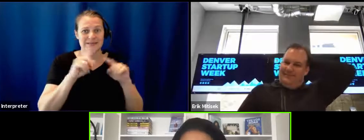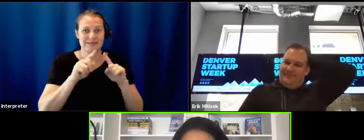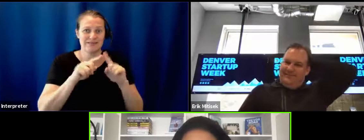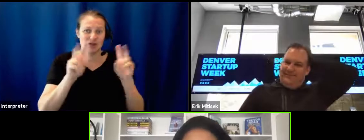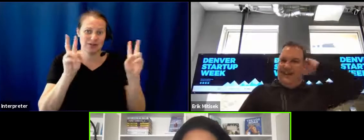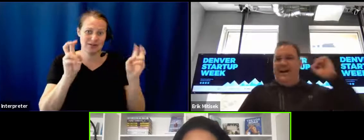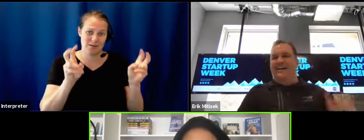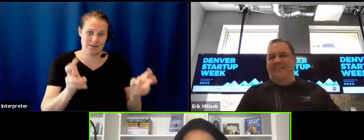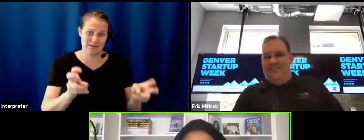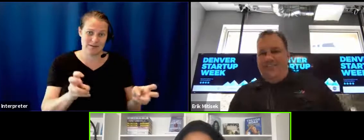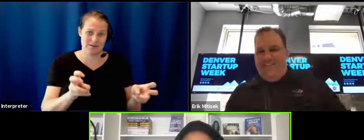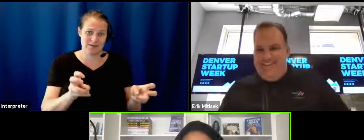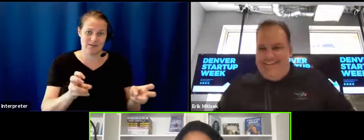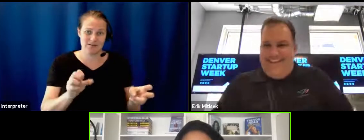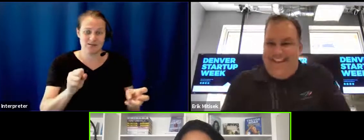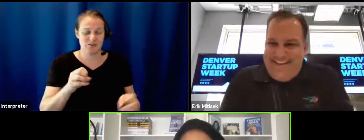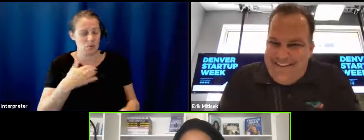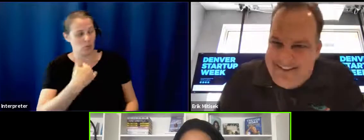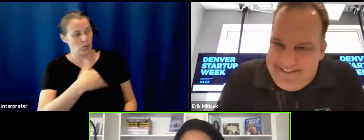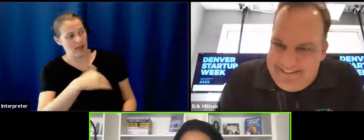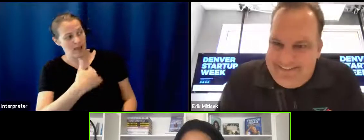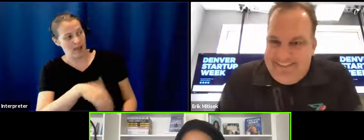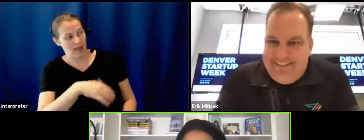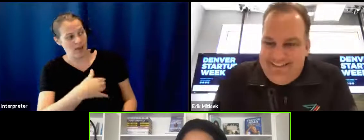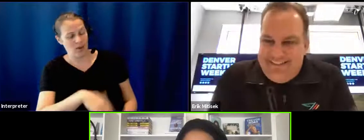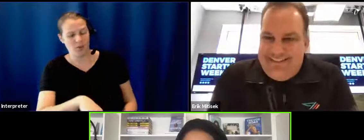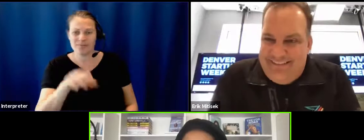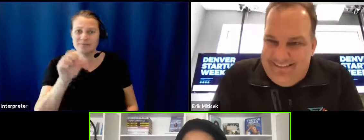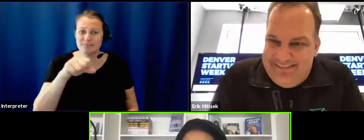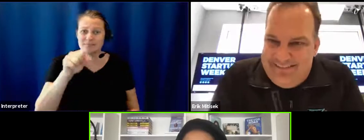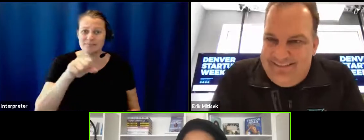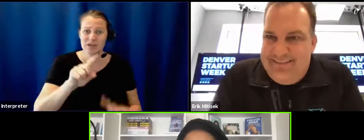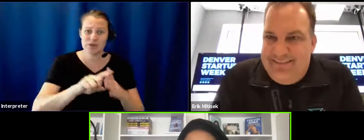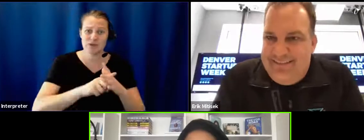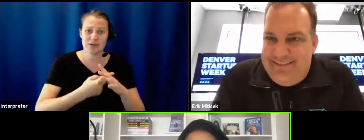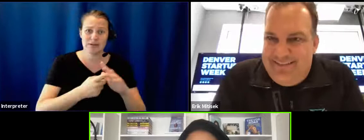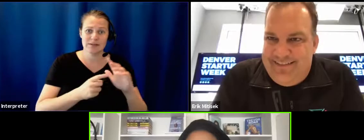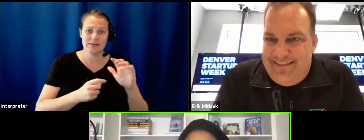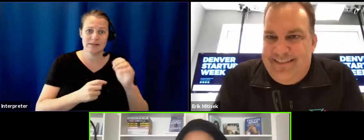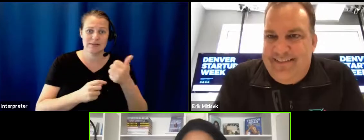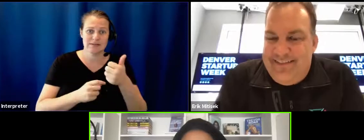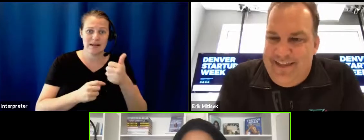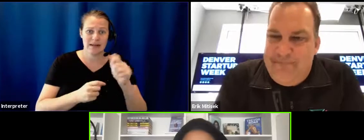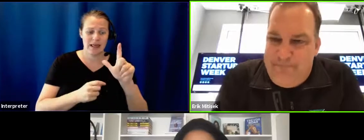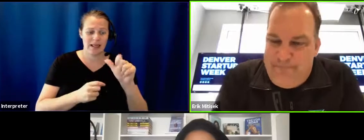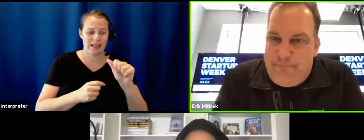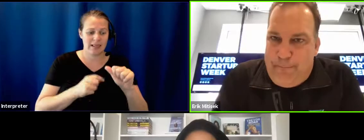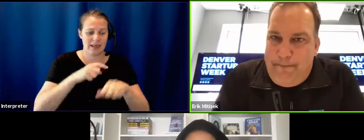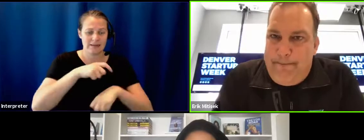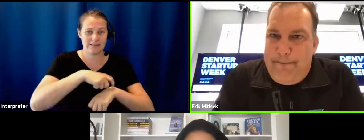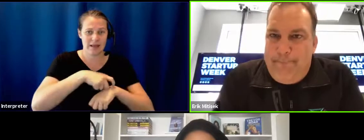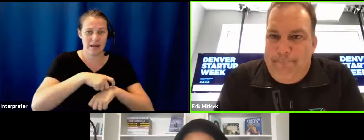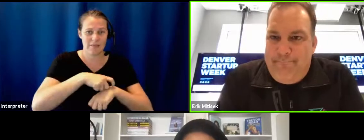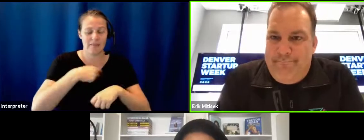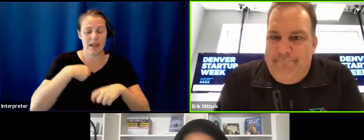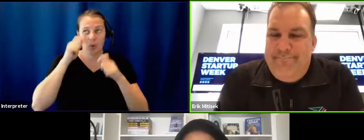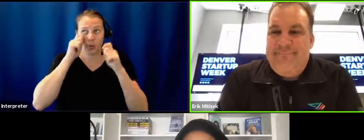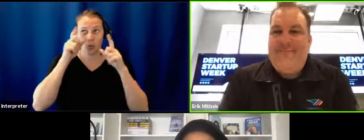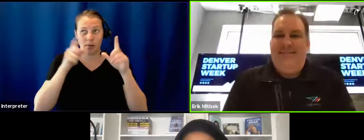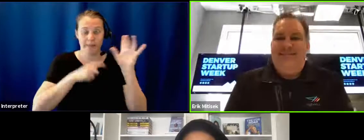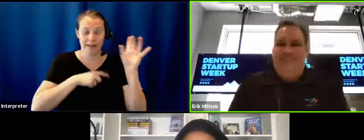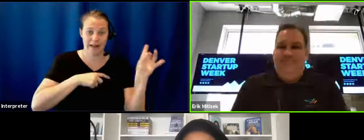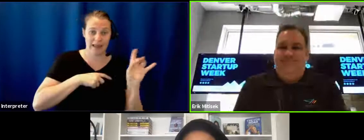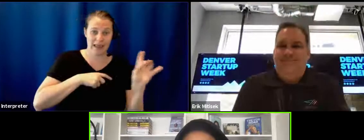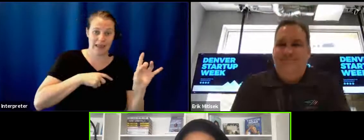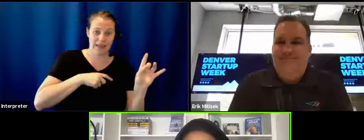Yeah, it's wow. full on. Like this morning before yeah. now, we started at what, 10 a.m. LA time. Yep. I woke up at 8, which I